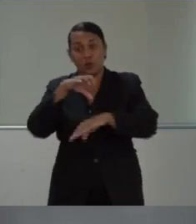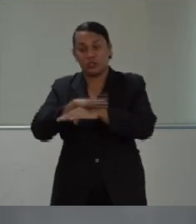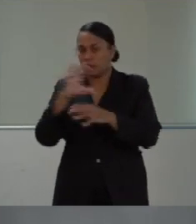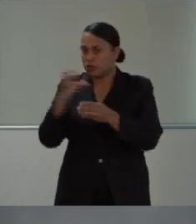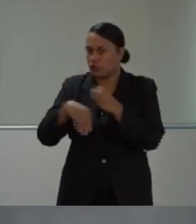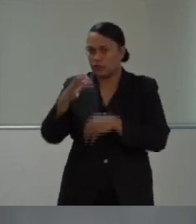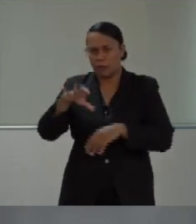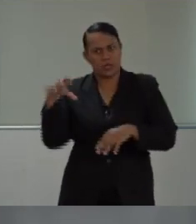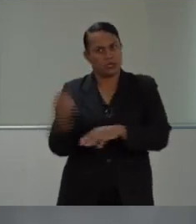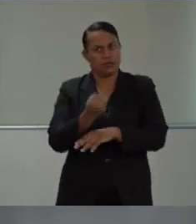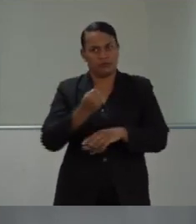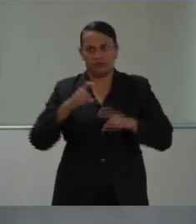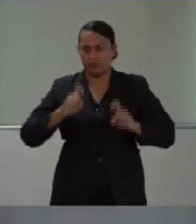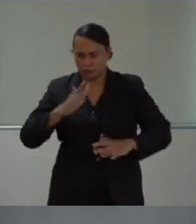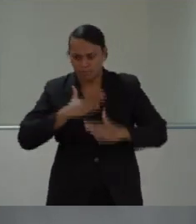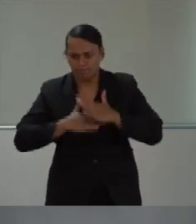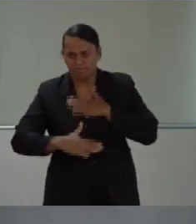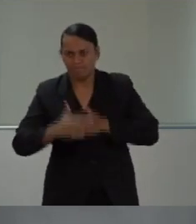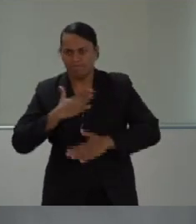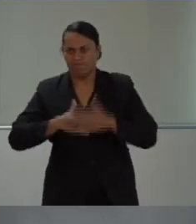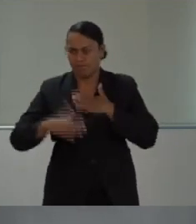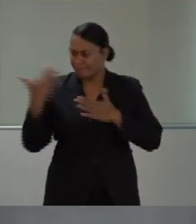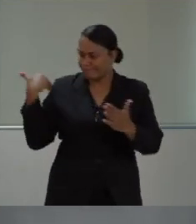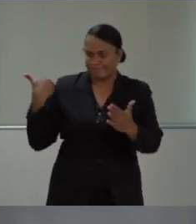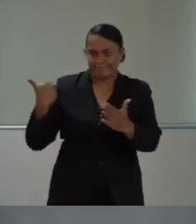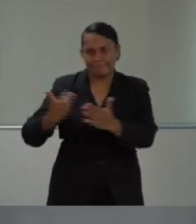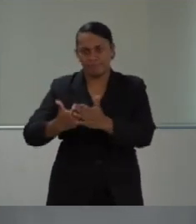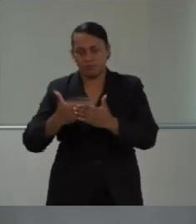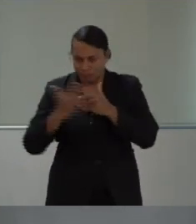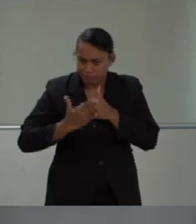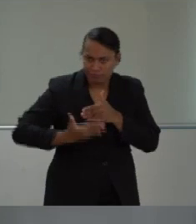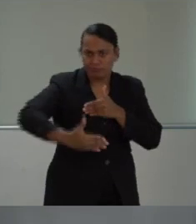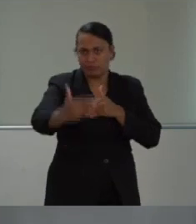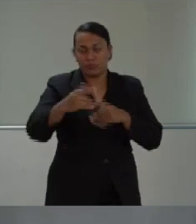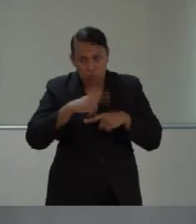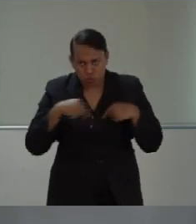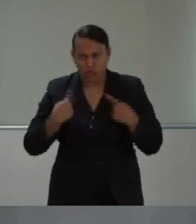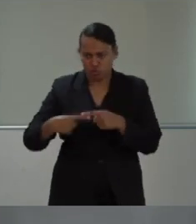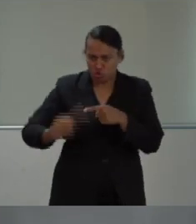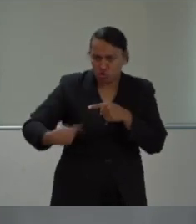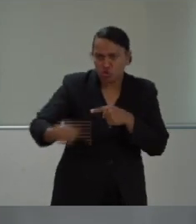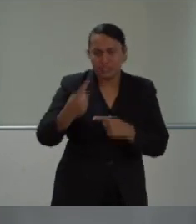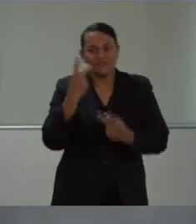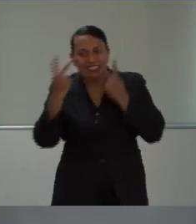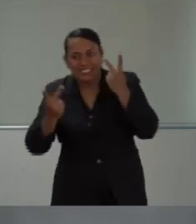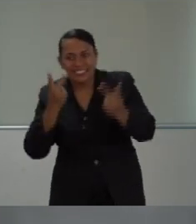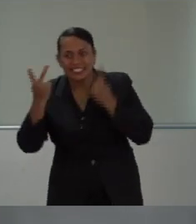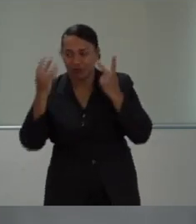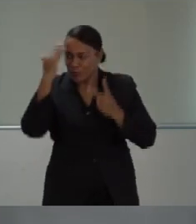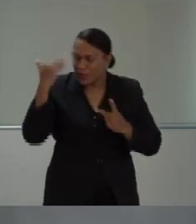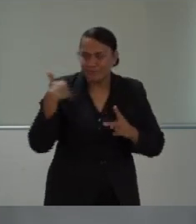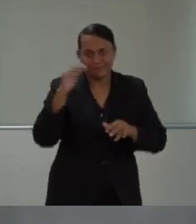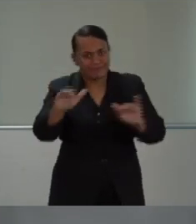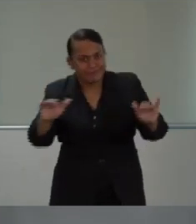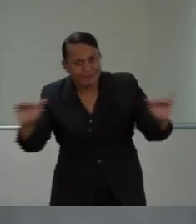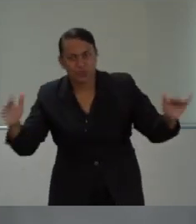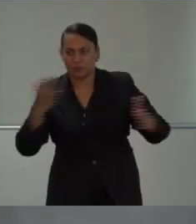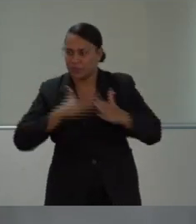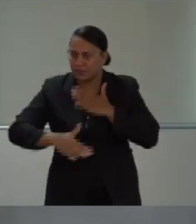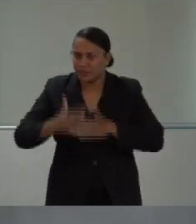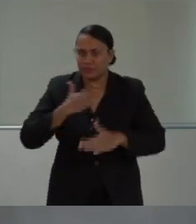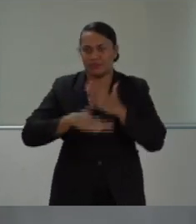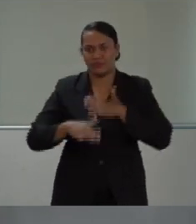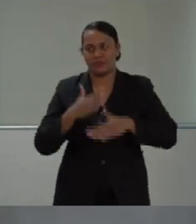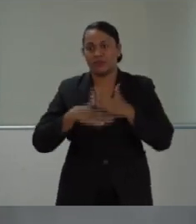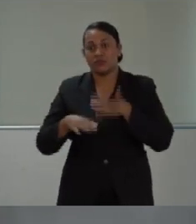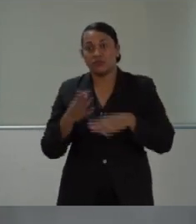operations. And that's what we in the leadership positions continue to visit them and remind them about their calling of serving